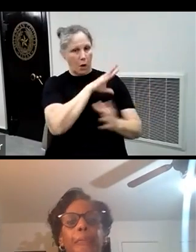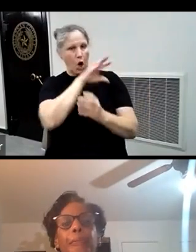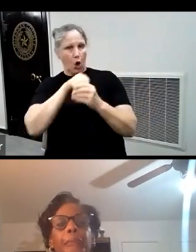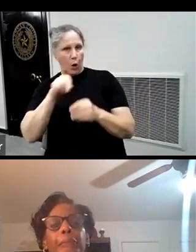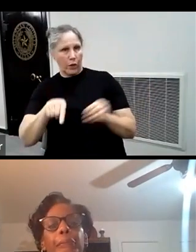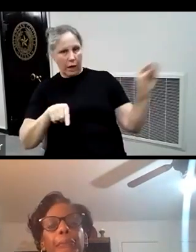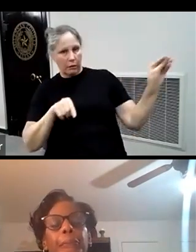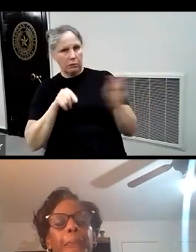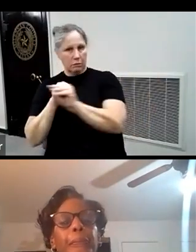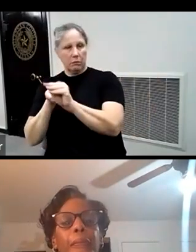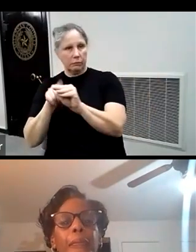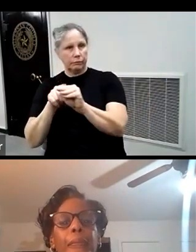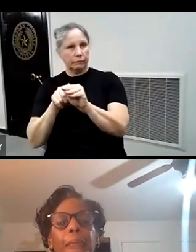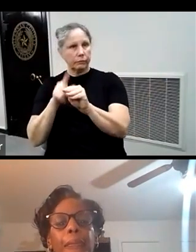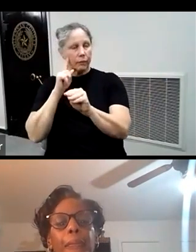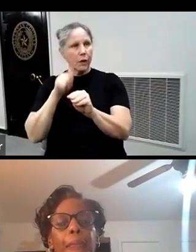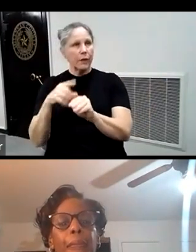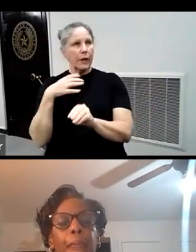committee